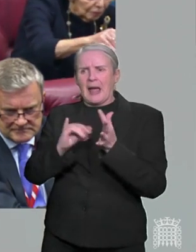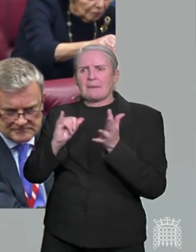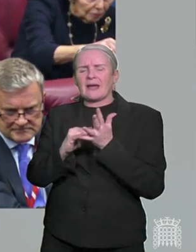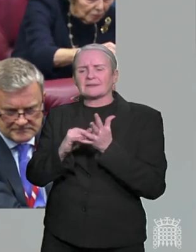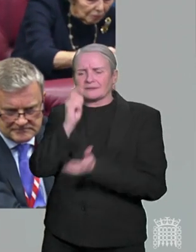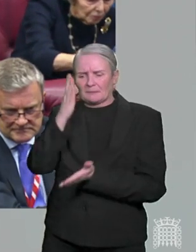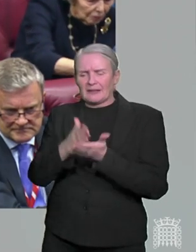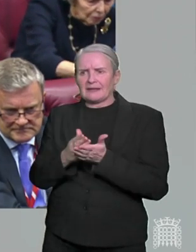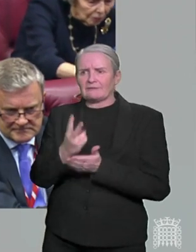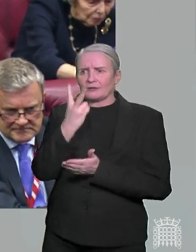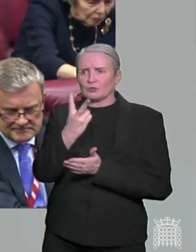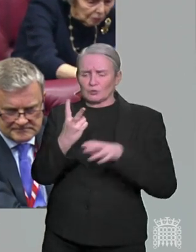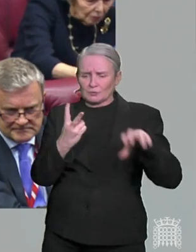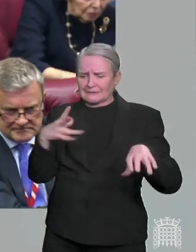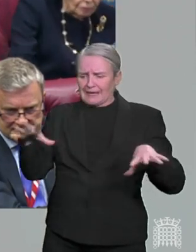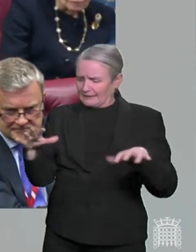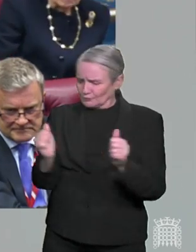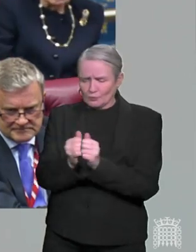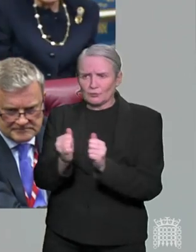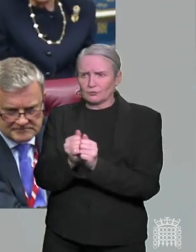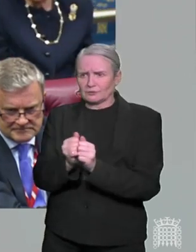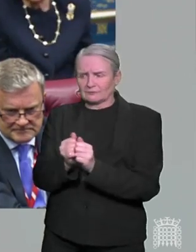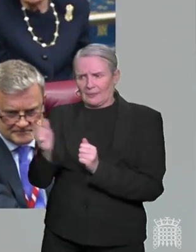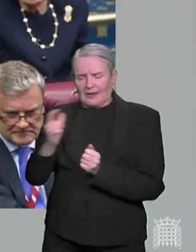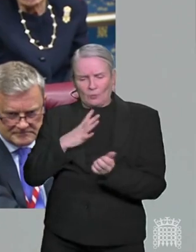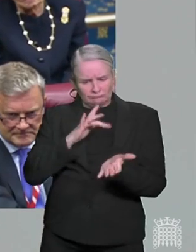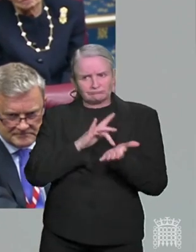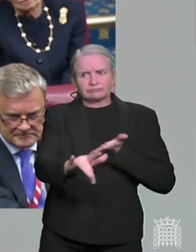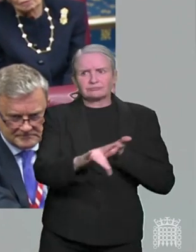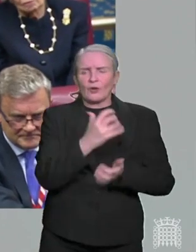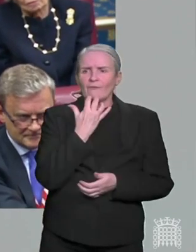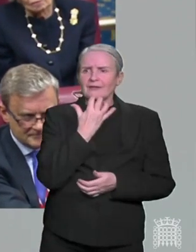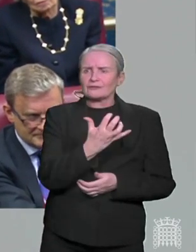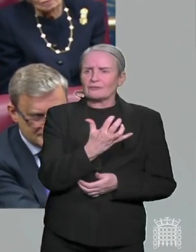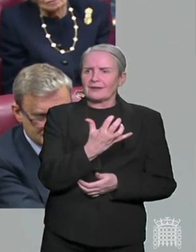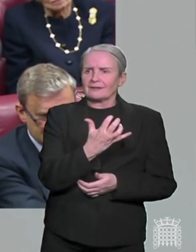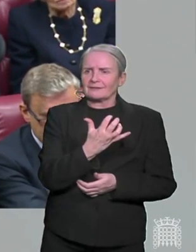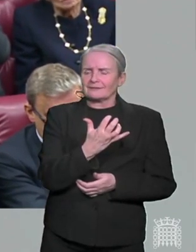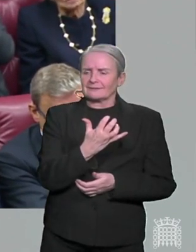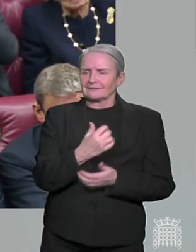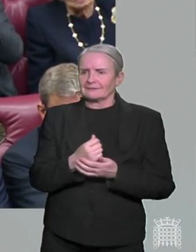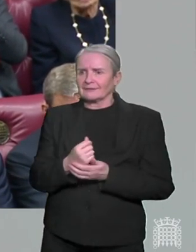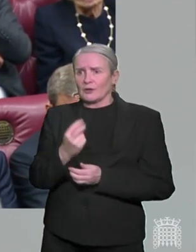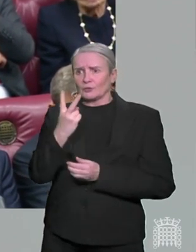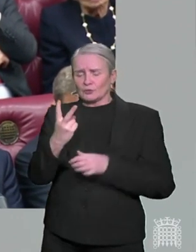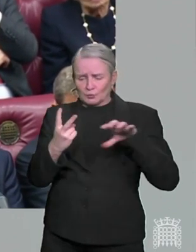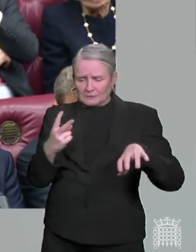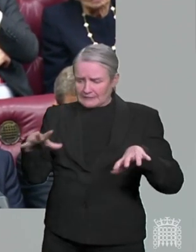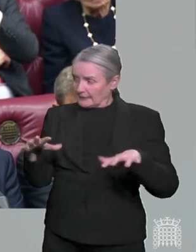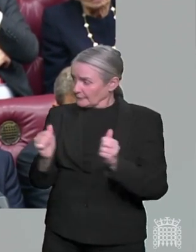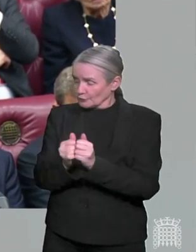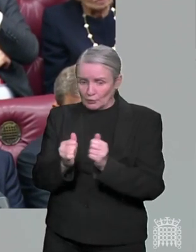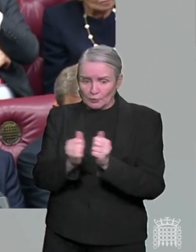in the destruction of Israel. And my point is that if you look at the whole point of a two-state solution is to create